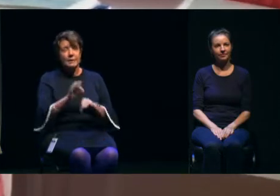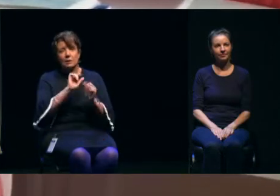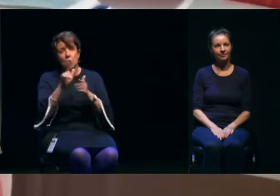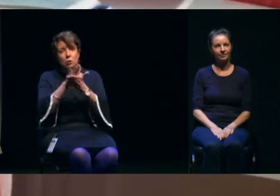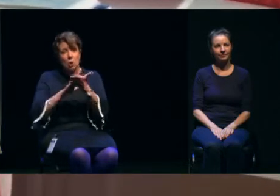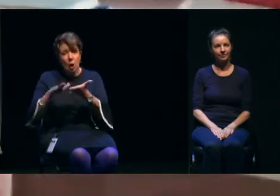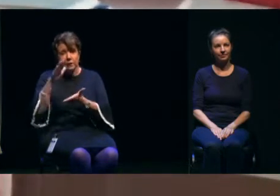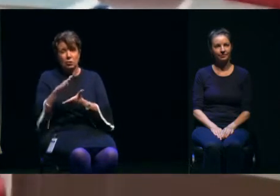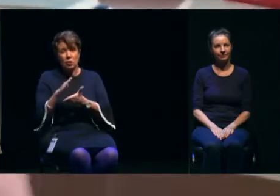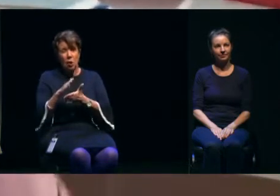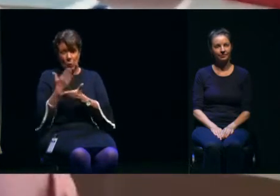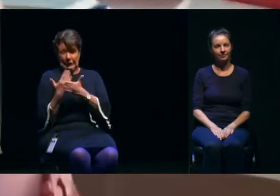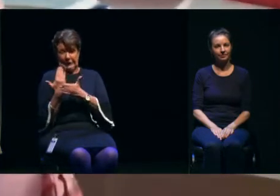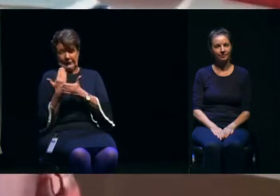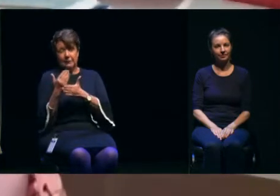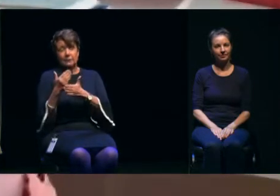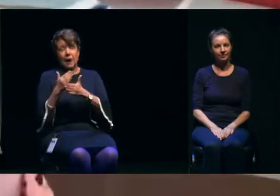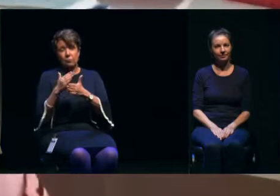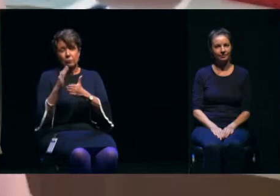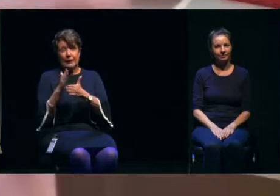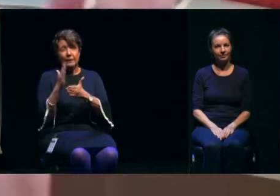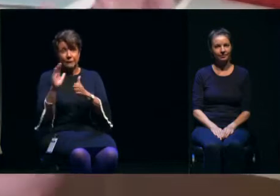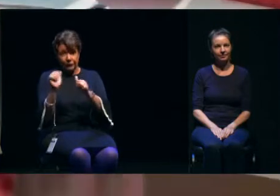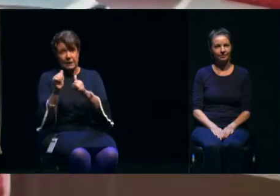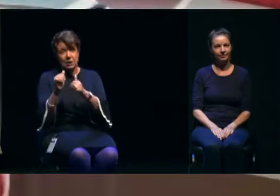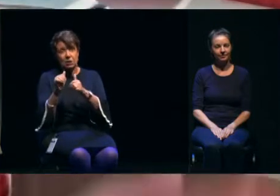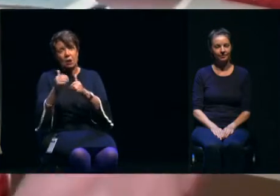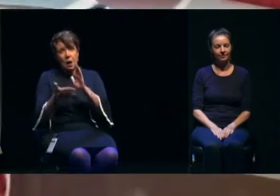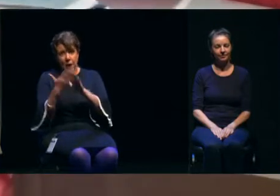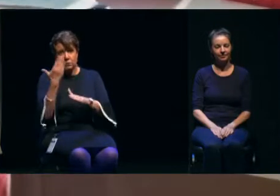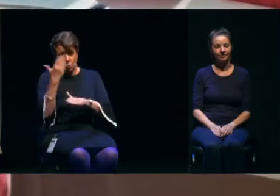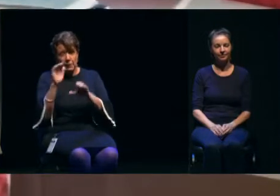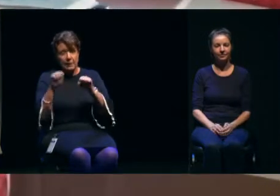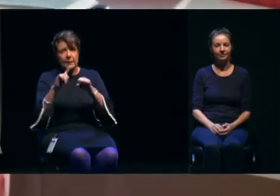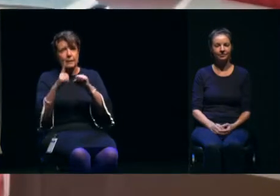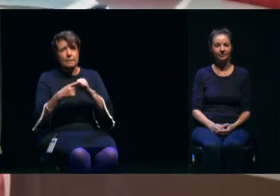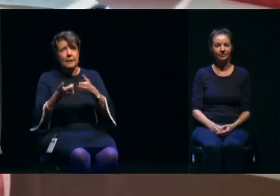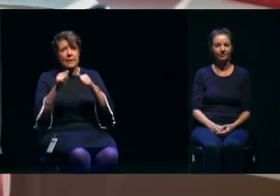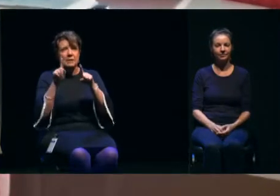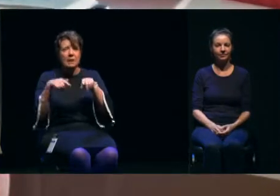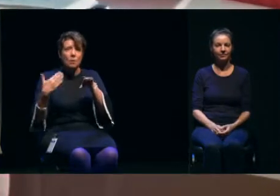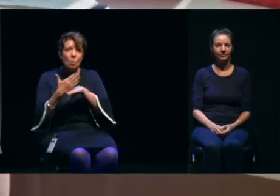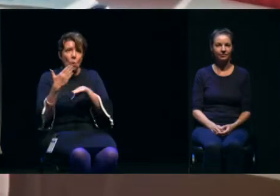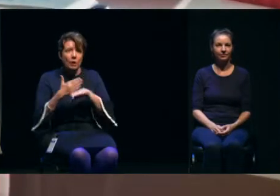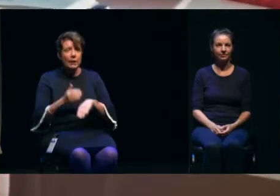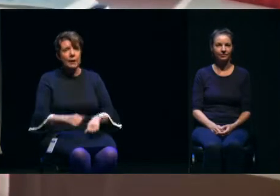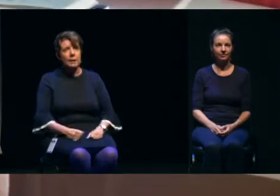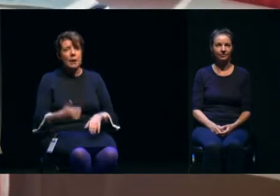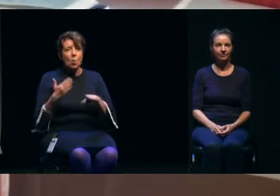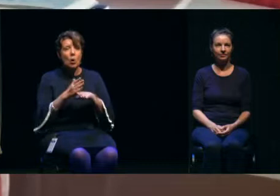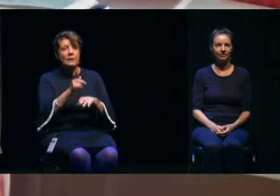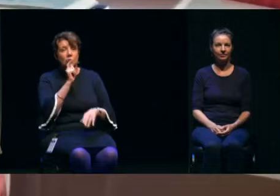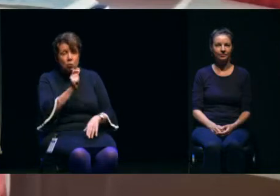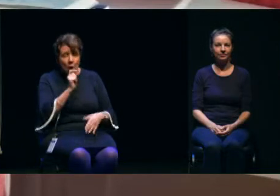I hardly finished high school. And then I started working different things until I worked as a